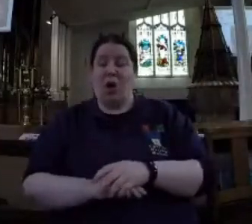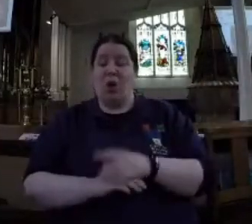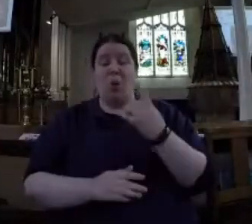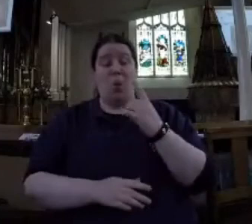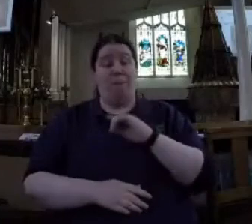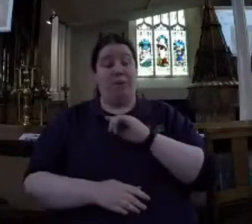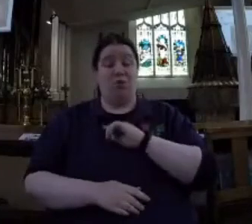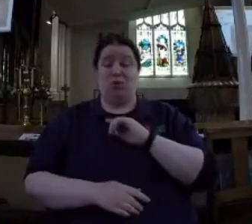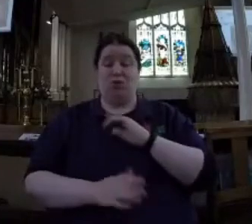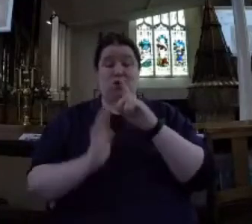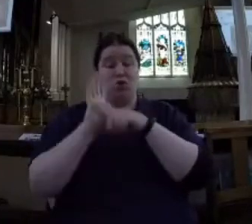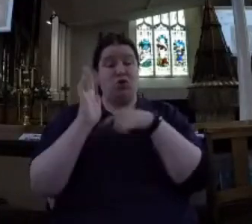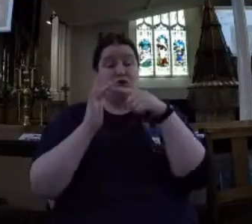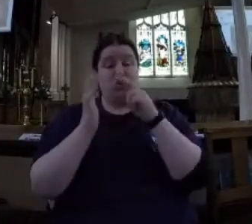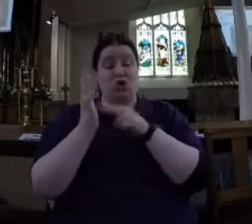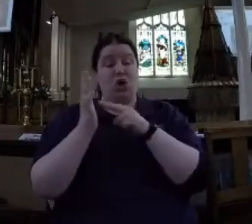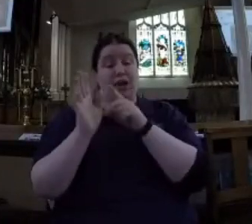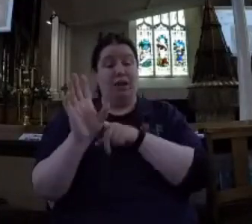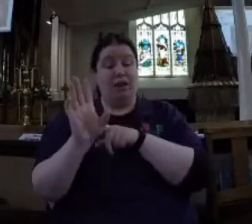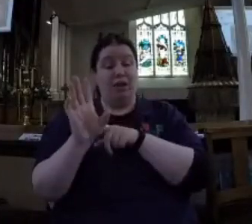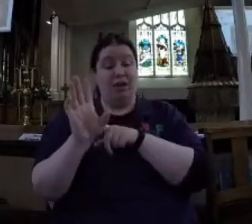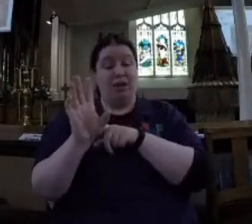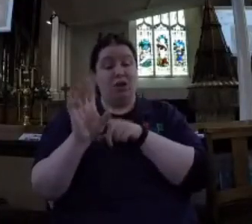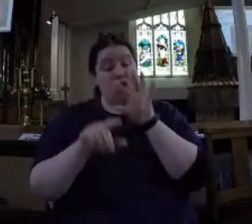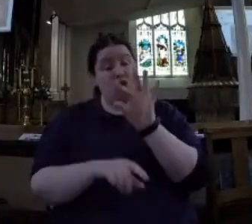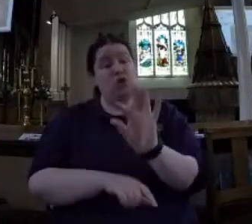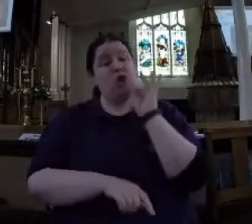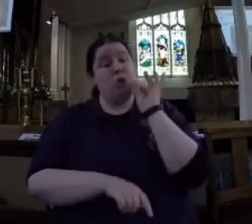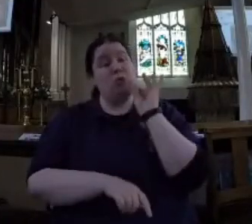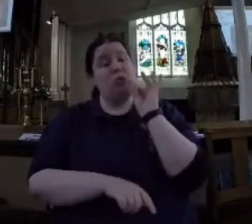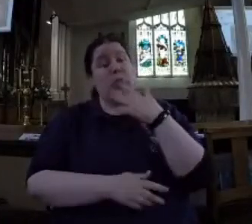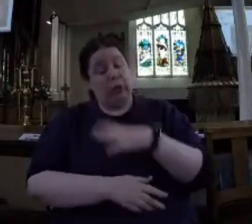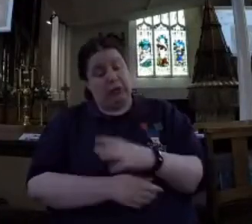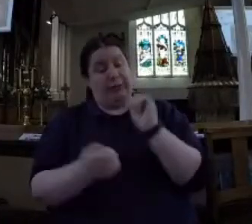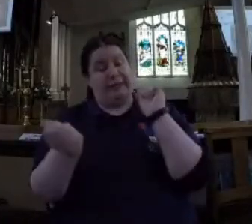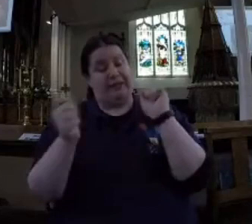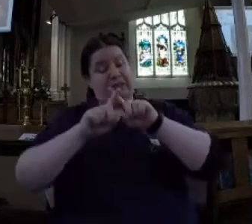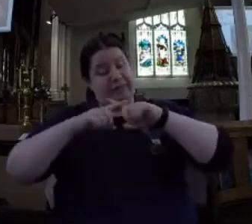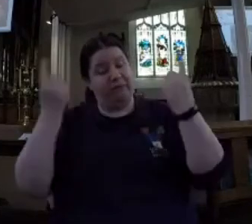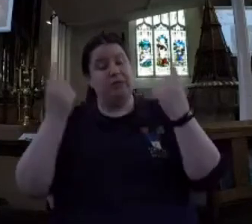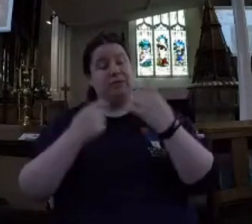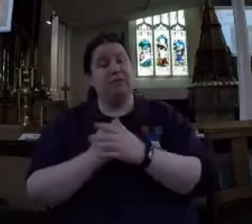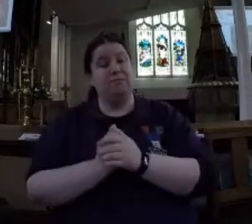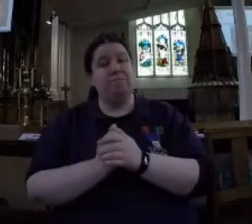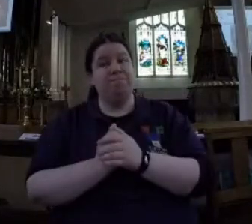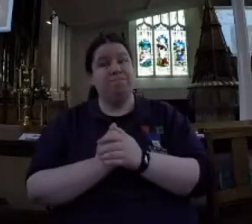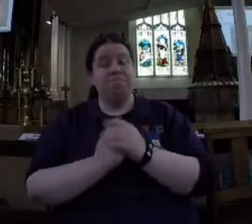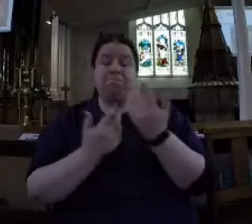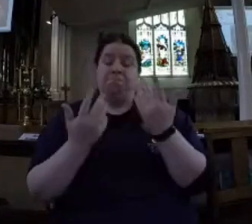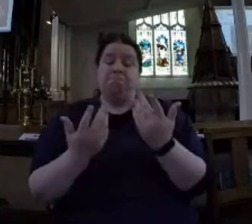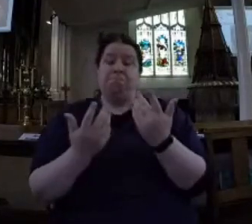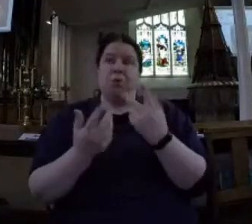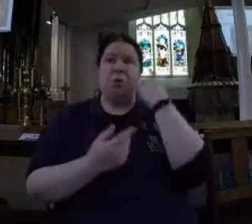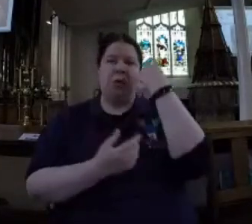because Johnny chose to make a difference." He chose to make a difference. So what can we say about